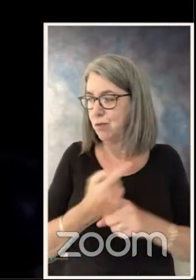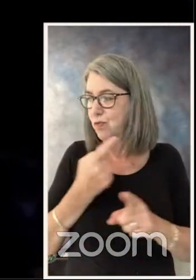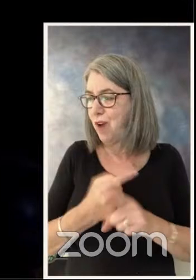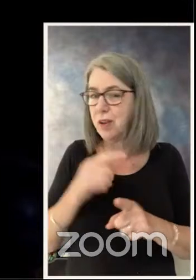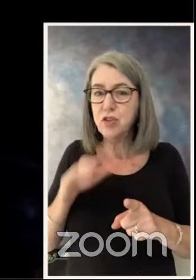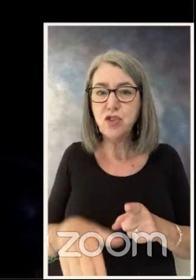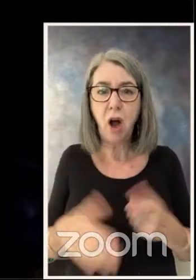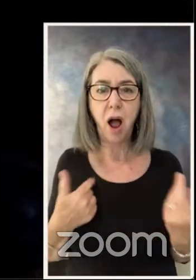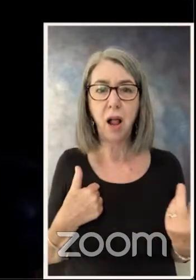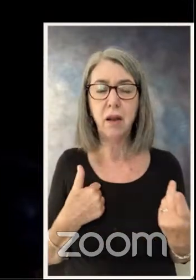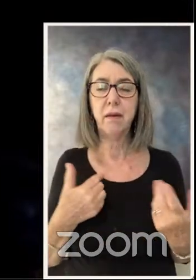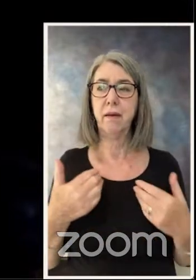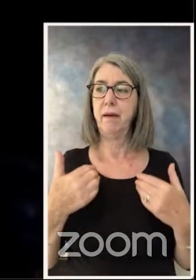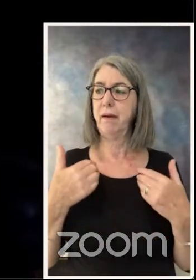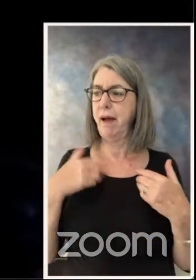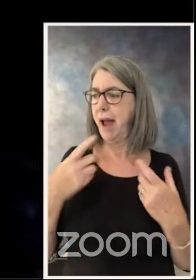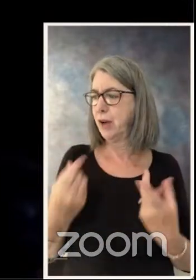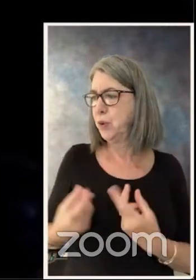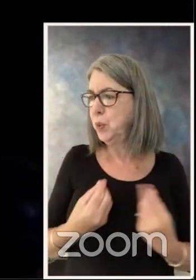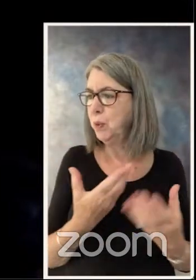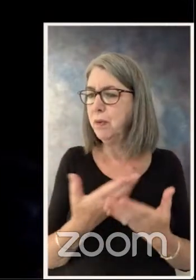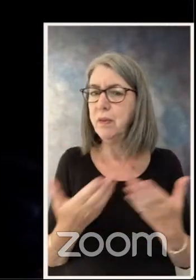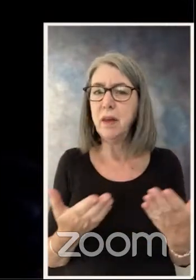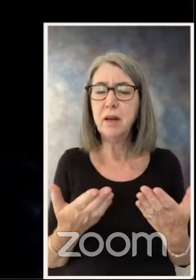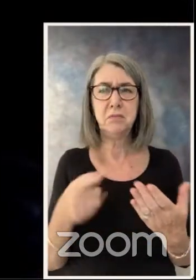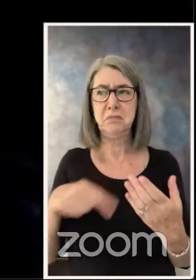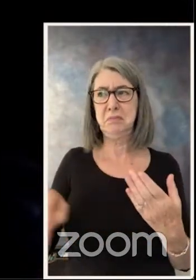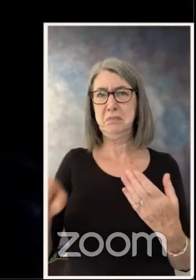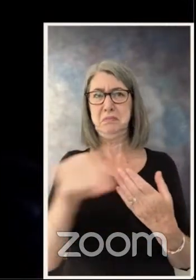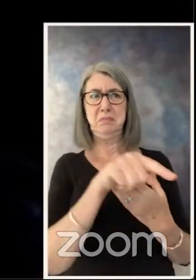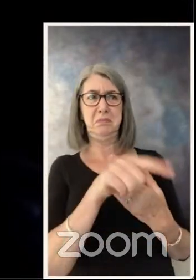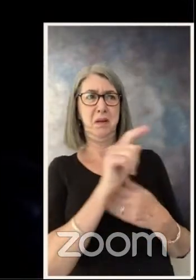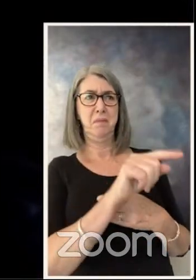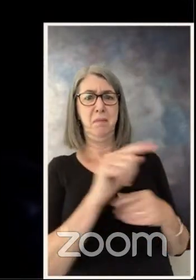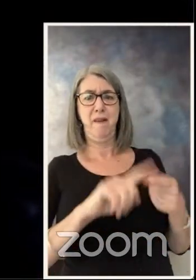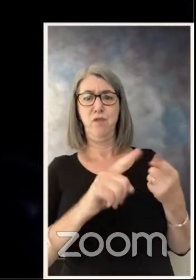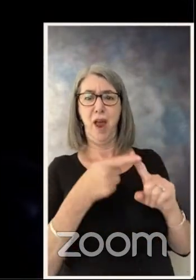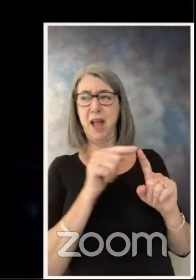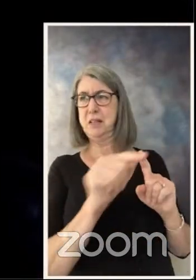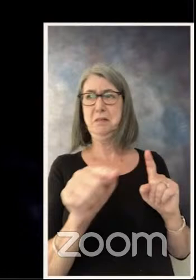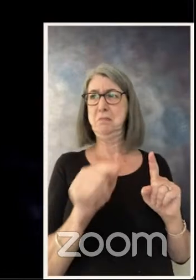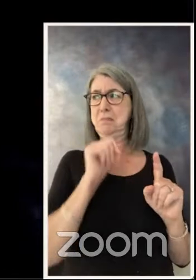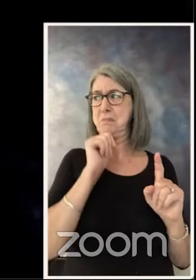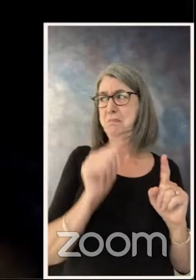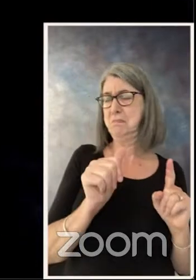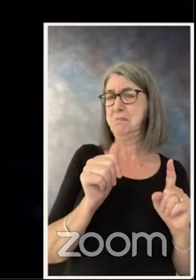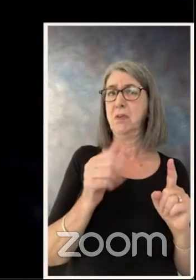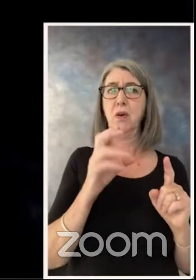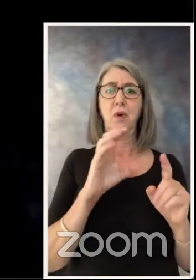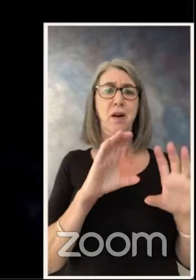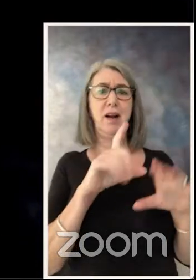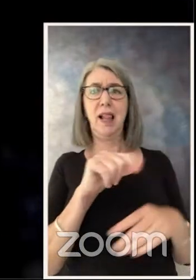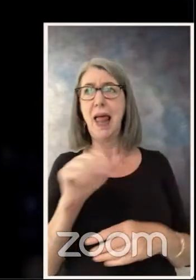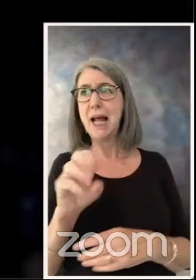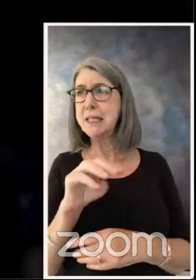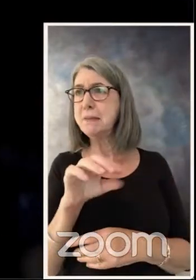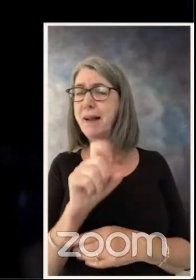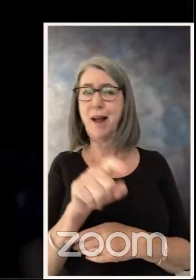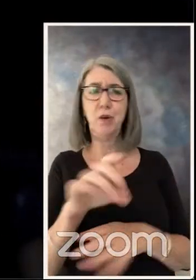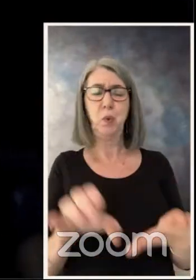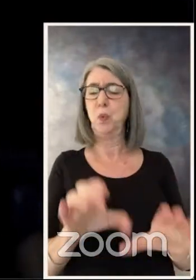regular child. I had to do things that none of my other friends or classmates would